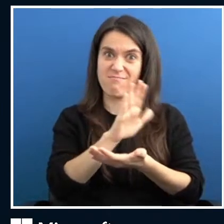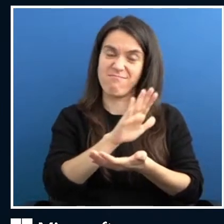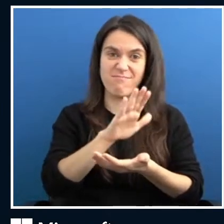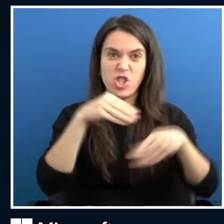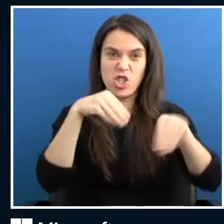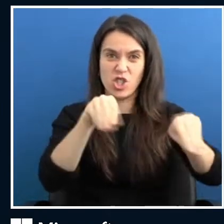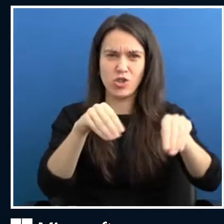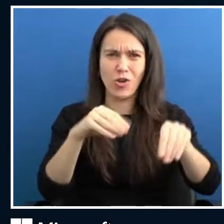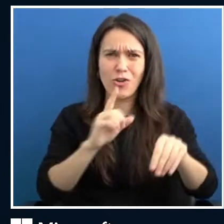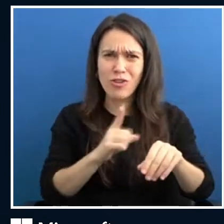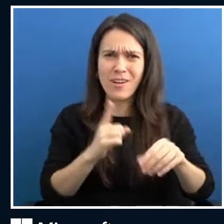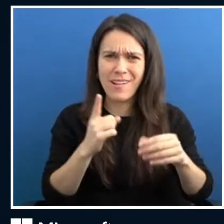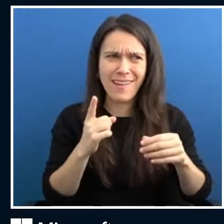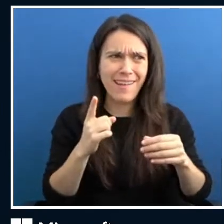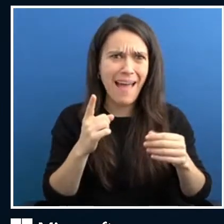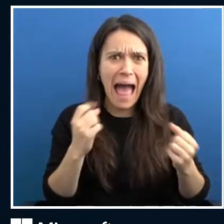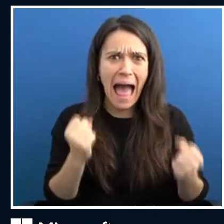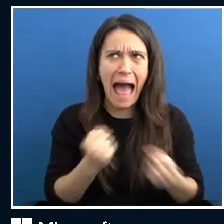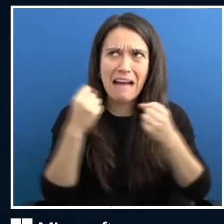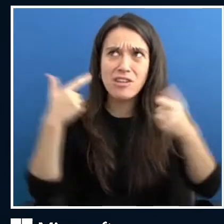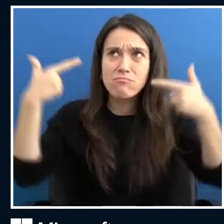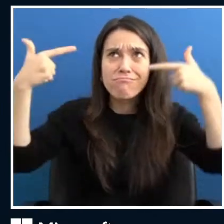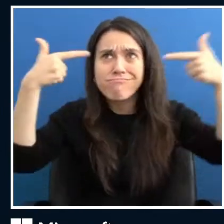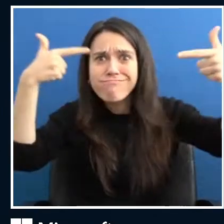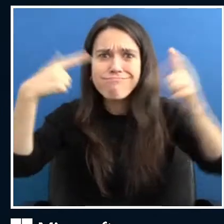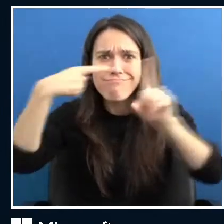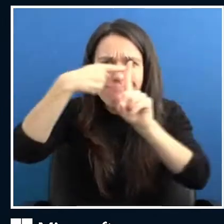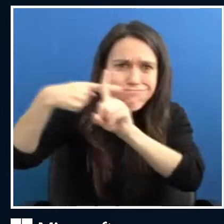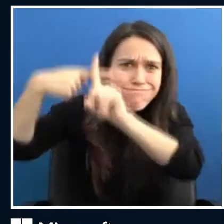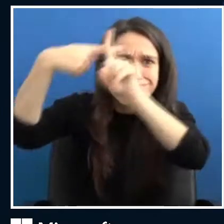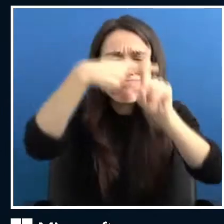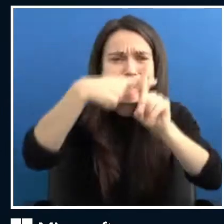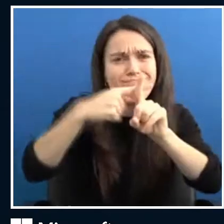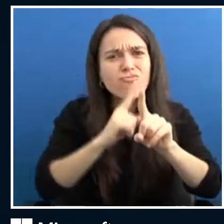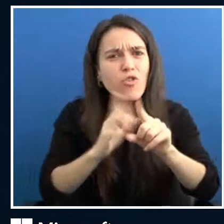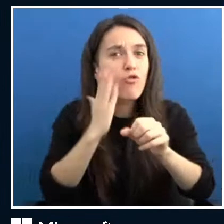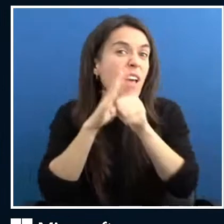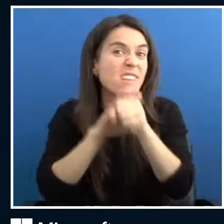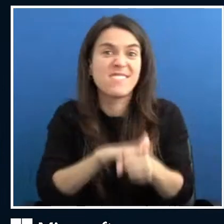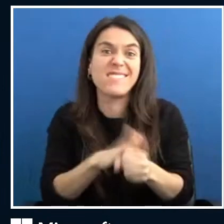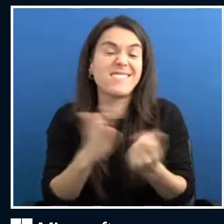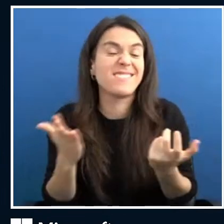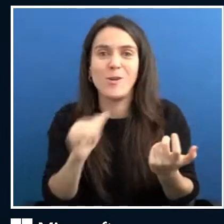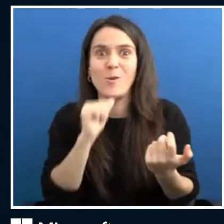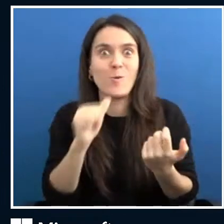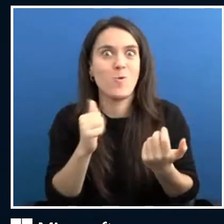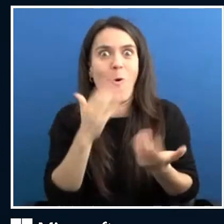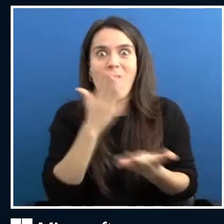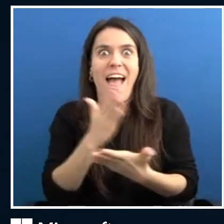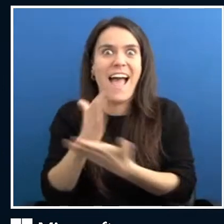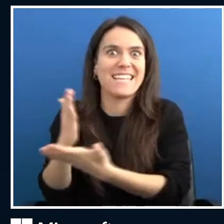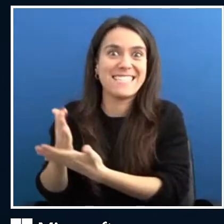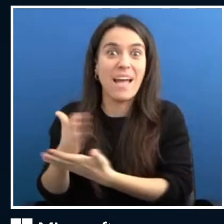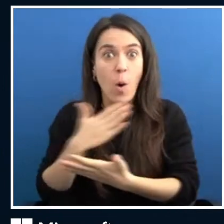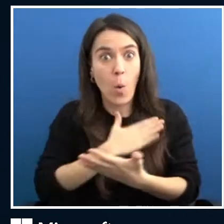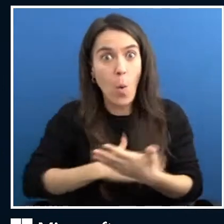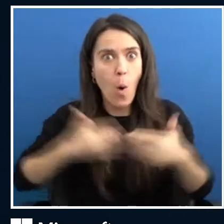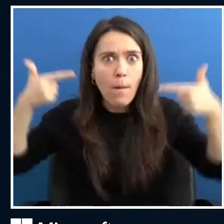not facts, because if they were targeting people according to the facts, they would be targeting the white